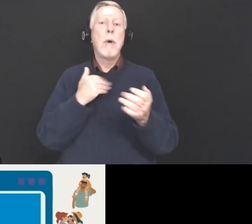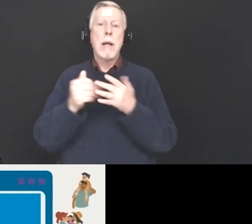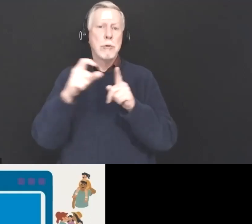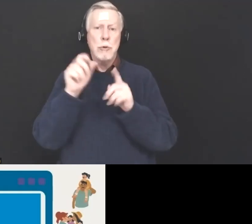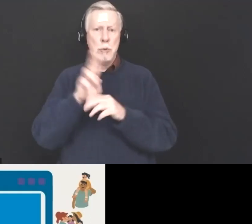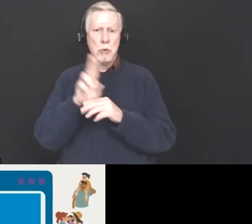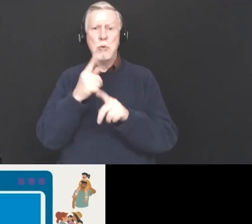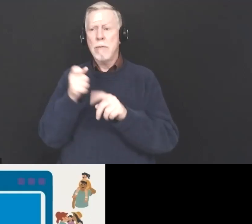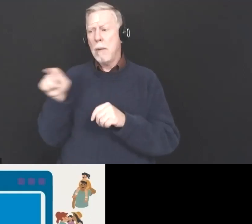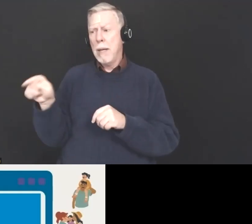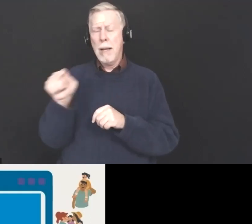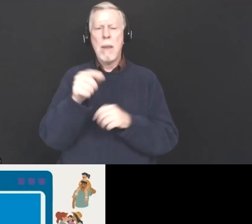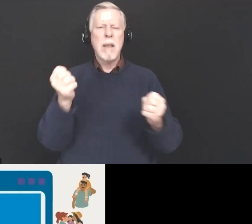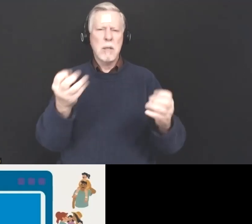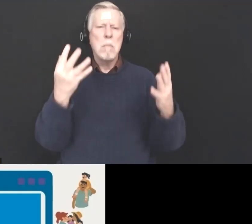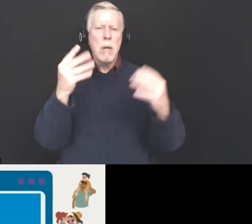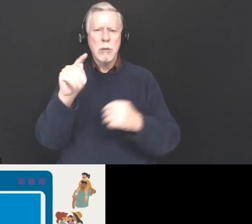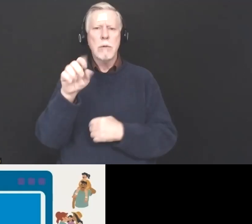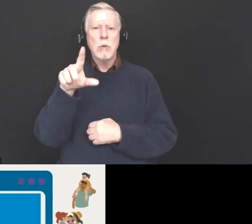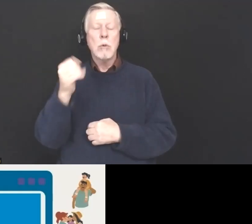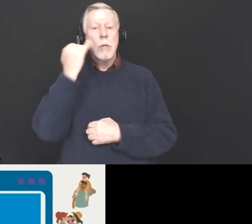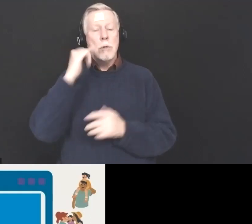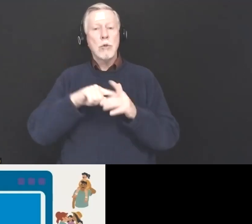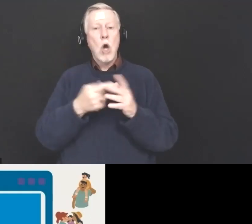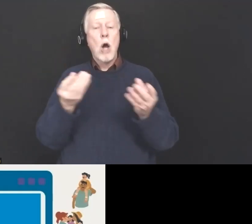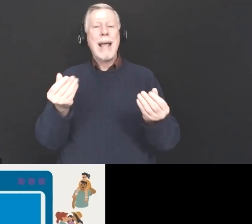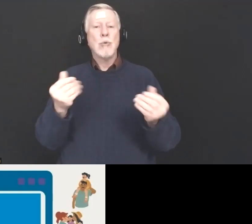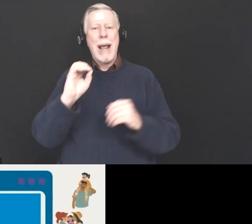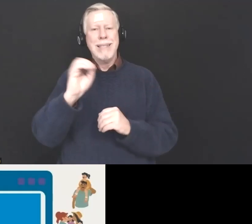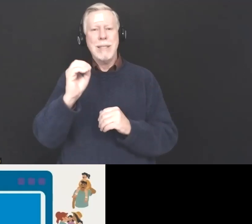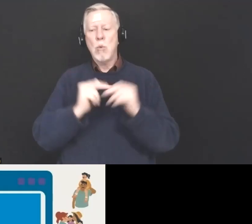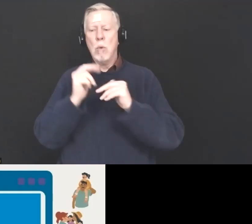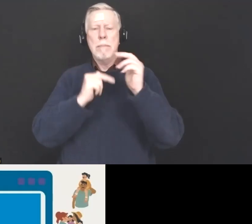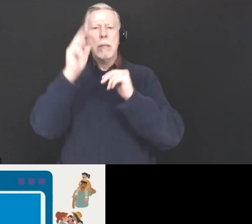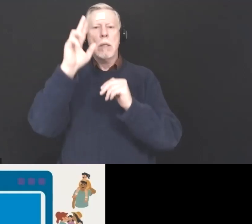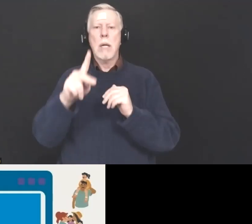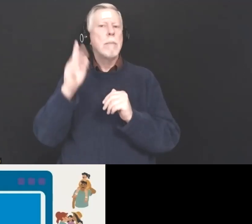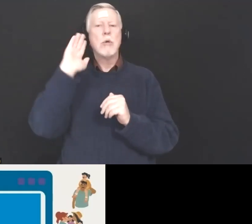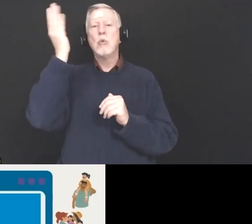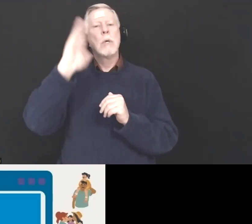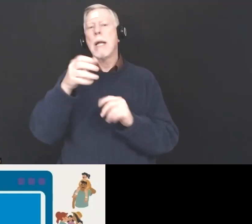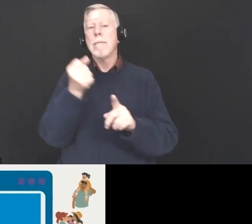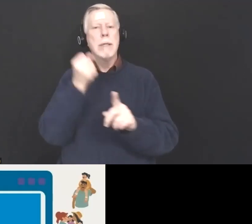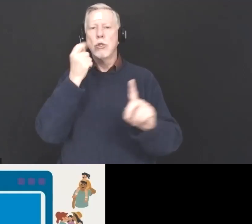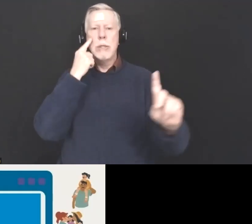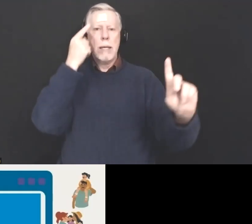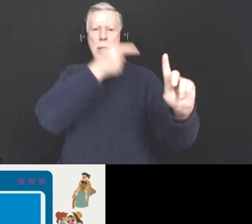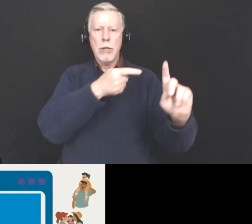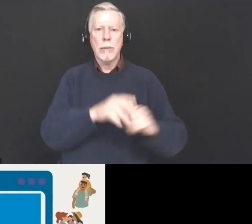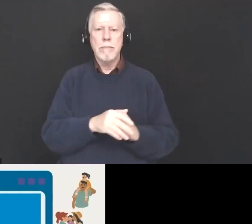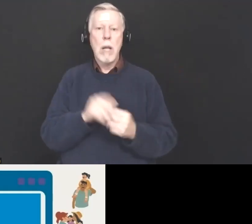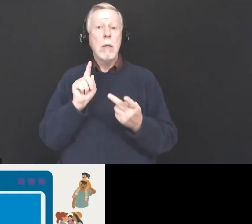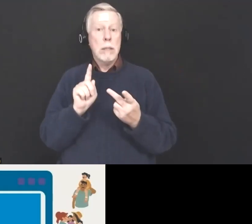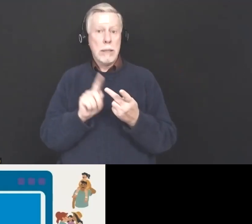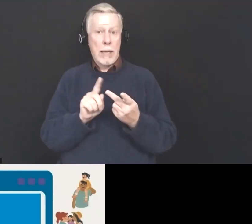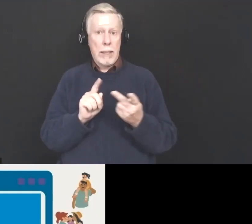bunch of tools. If you start at ground zero building this up, you're never going to get to the destination. Secondly, pull together. What I would